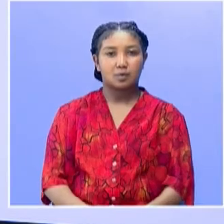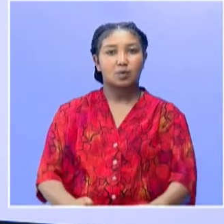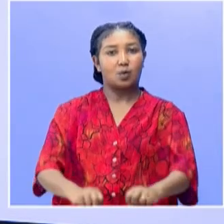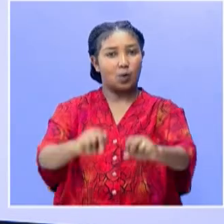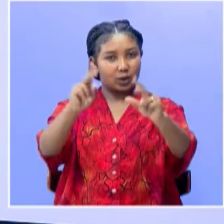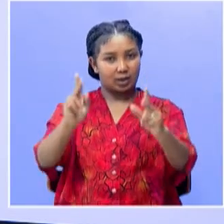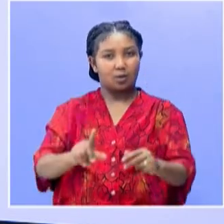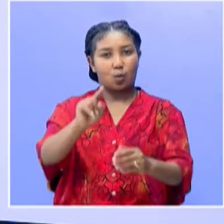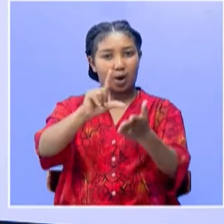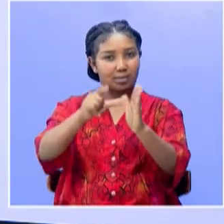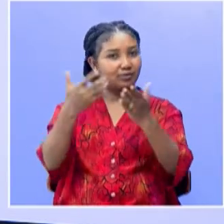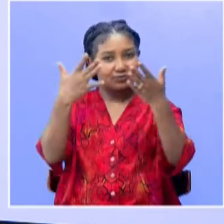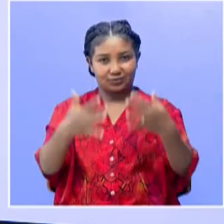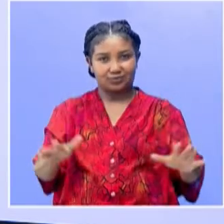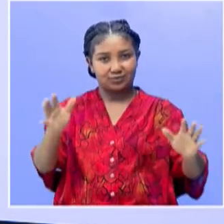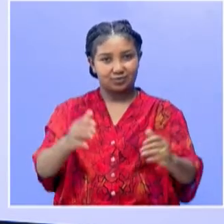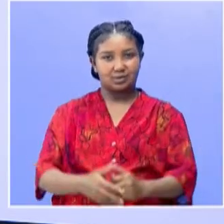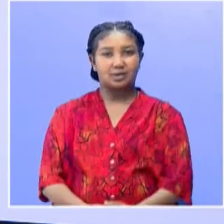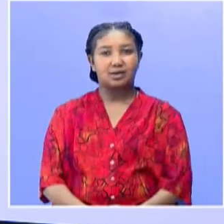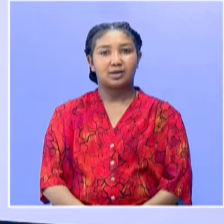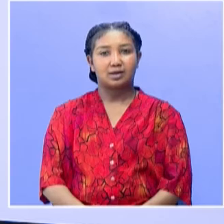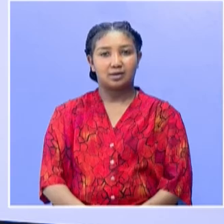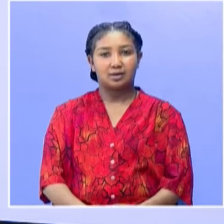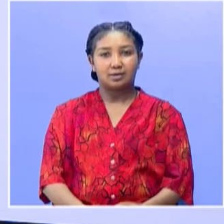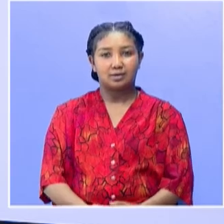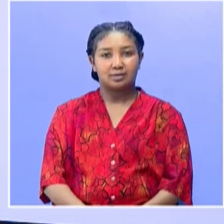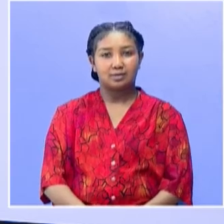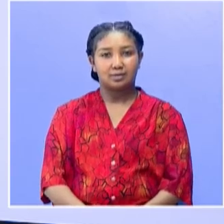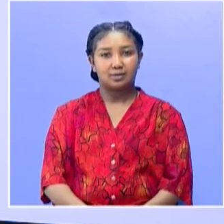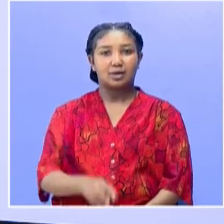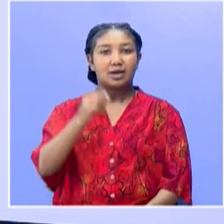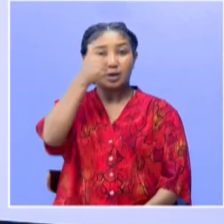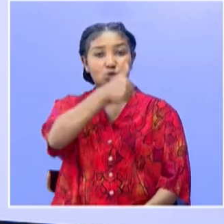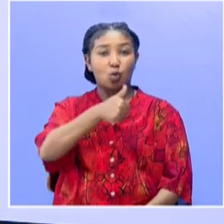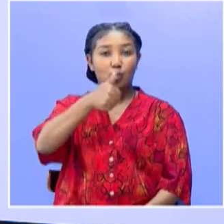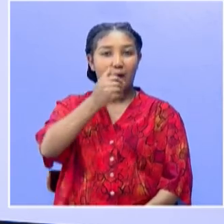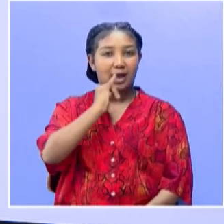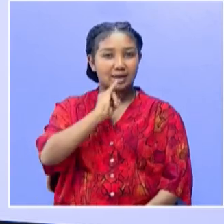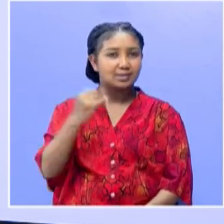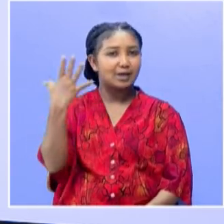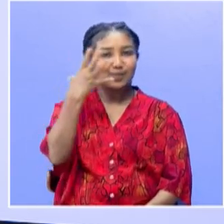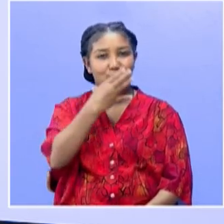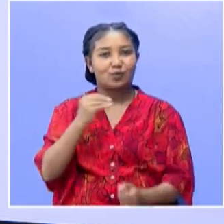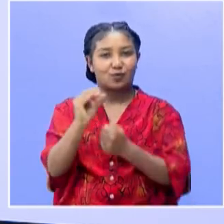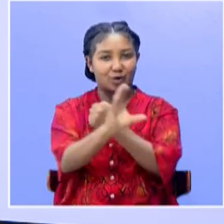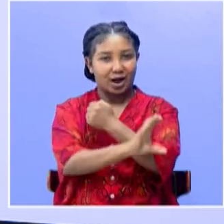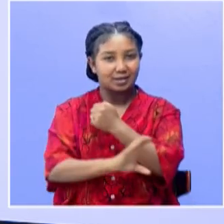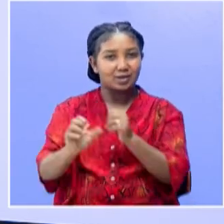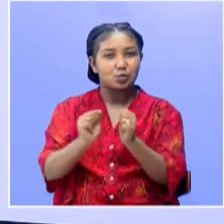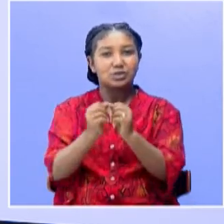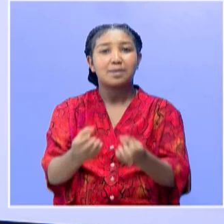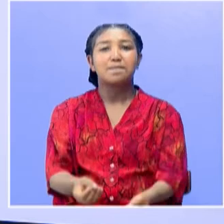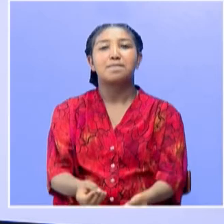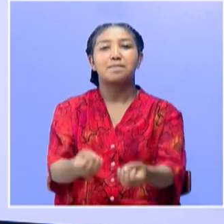Okay, 1 minute is over. Let's come here. Ethiopia is a beautiful country with